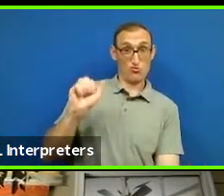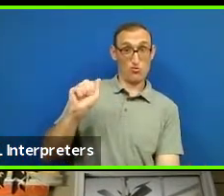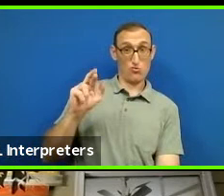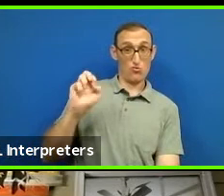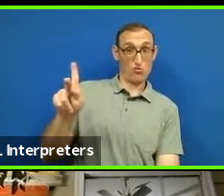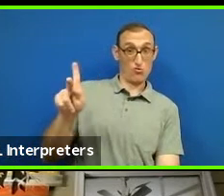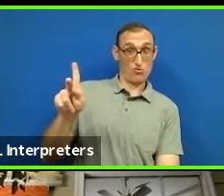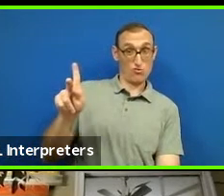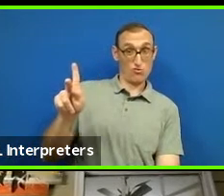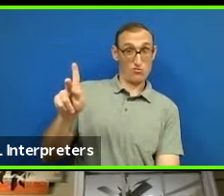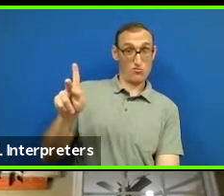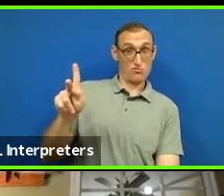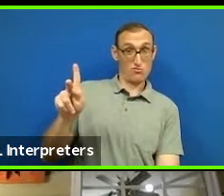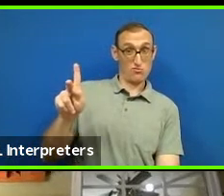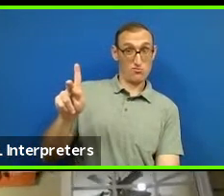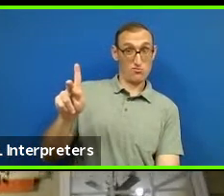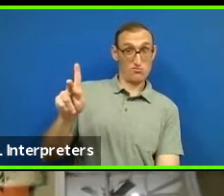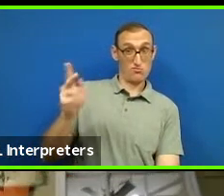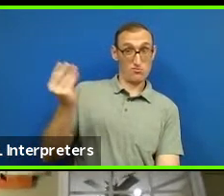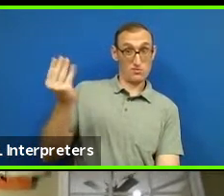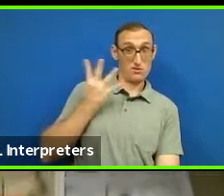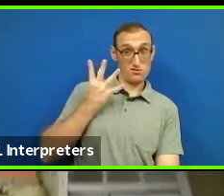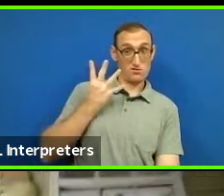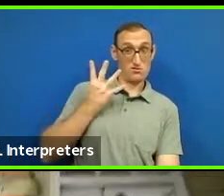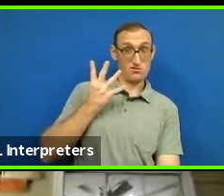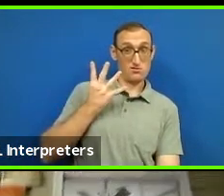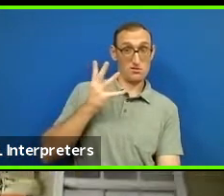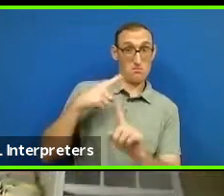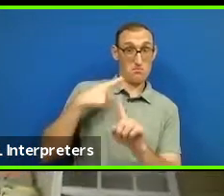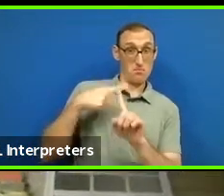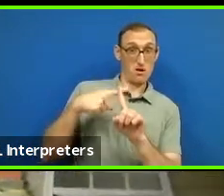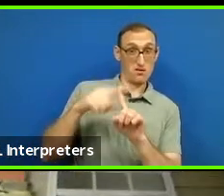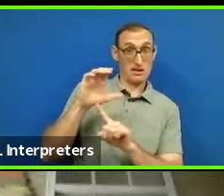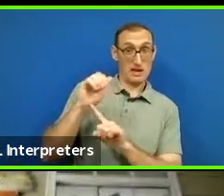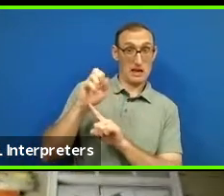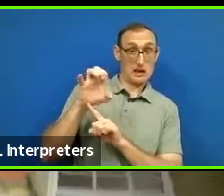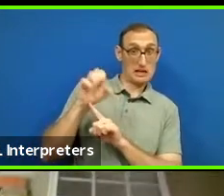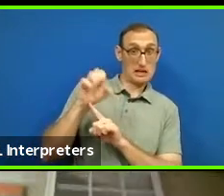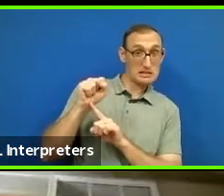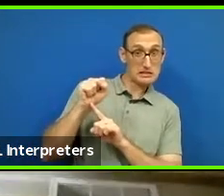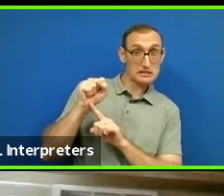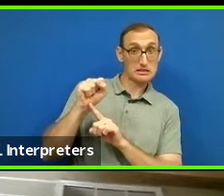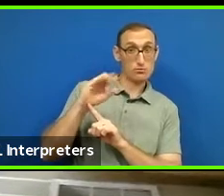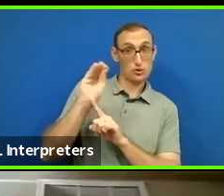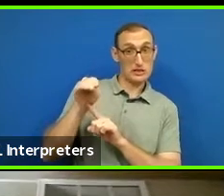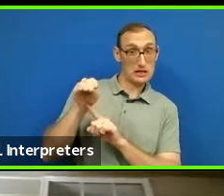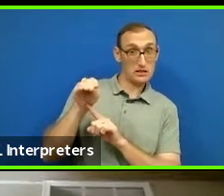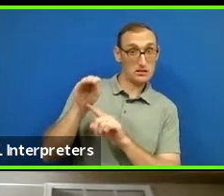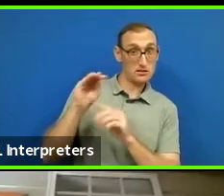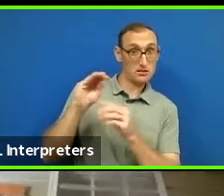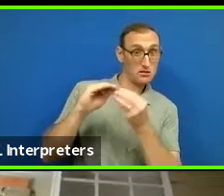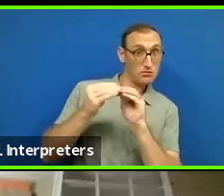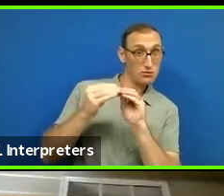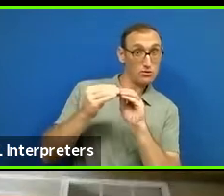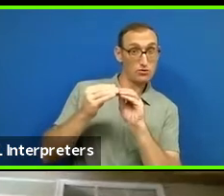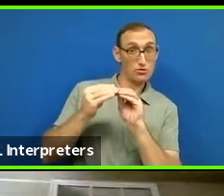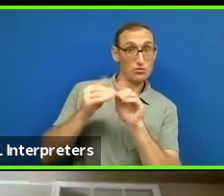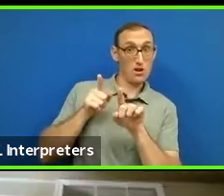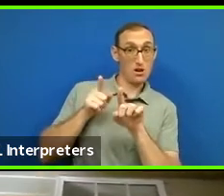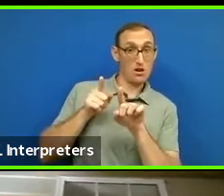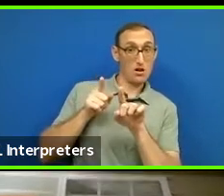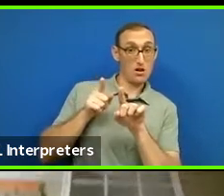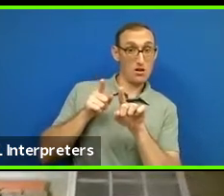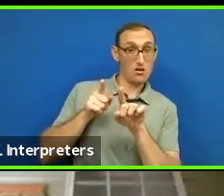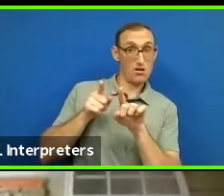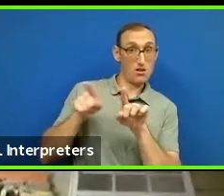percent positivity currently in Athens Clarke County and how that aligns with the original goals?